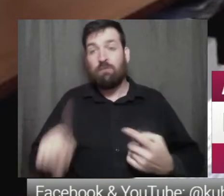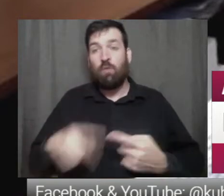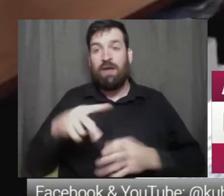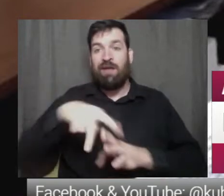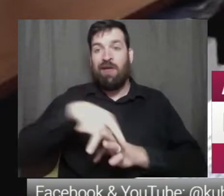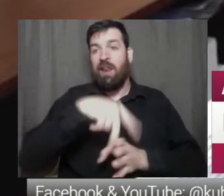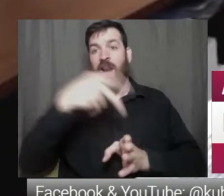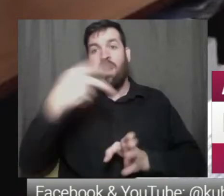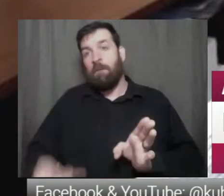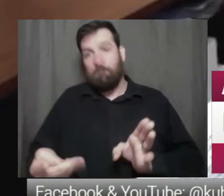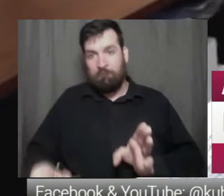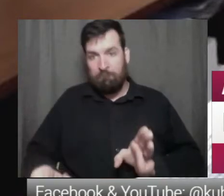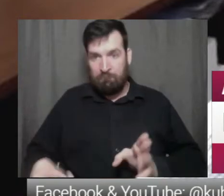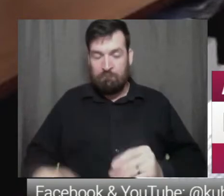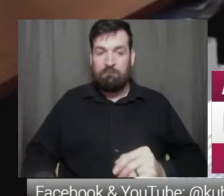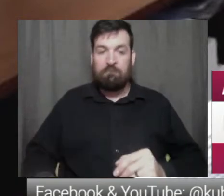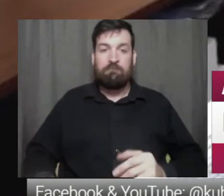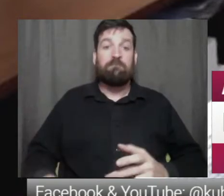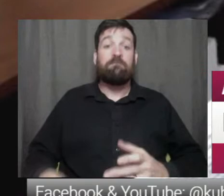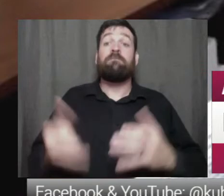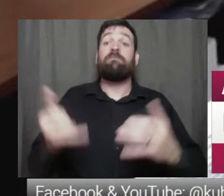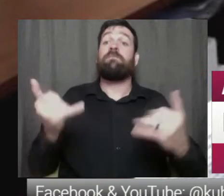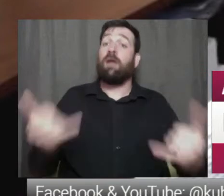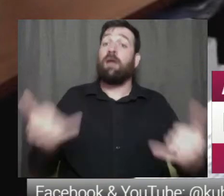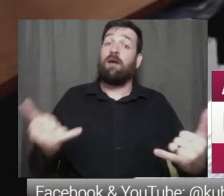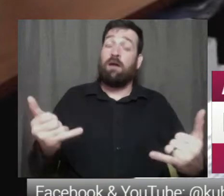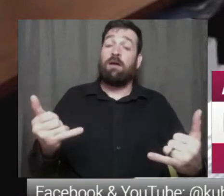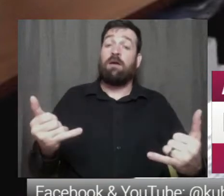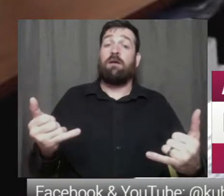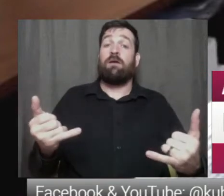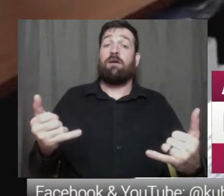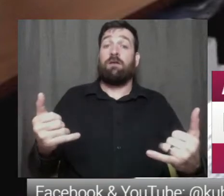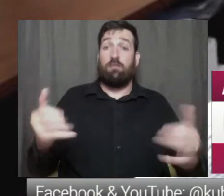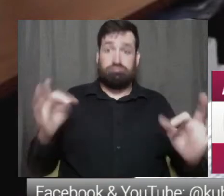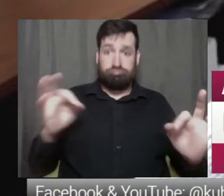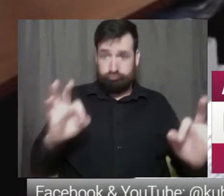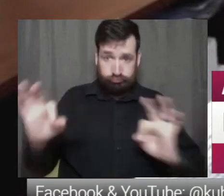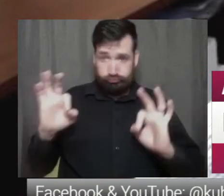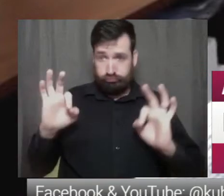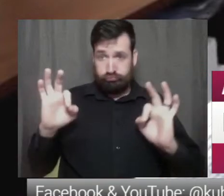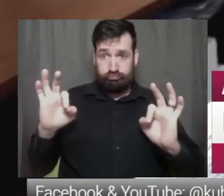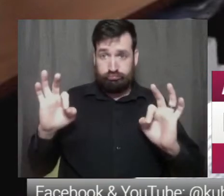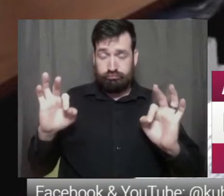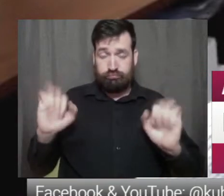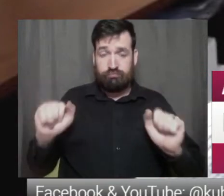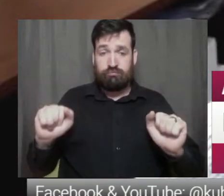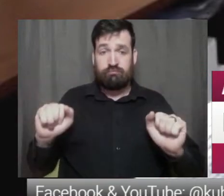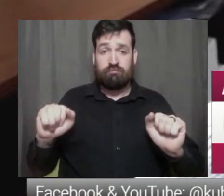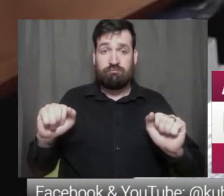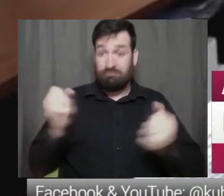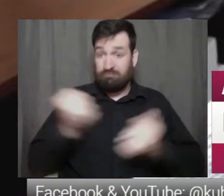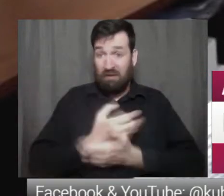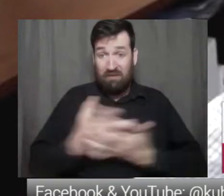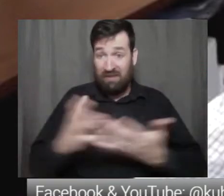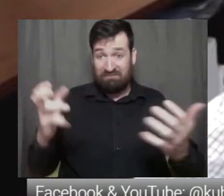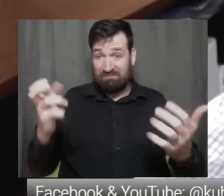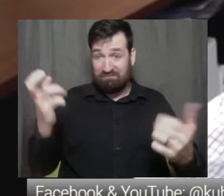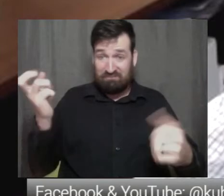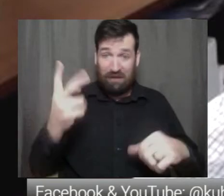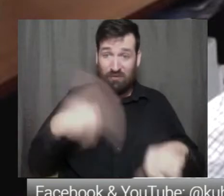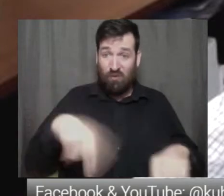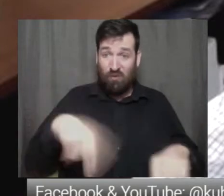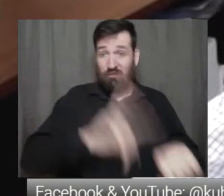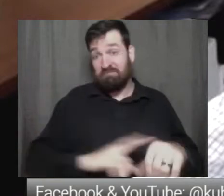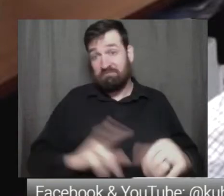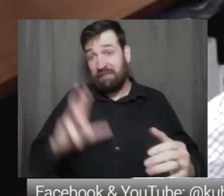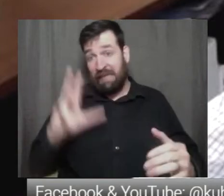But now that I've gotten the all clear and everything's back to normal, I guess I